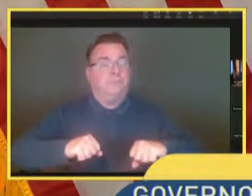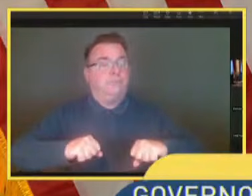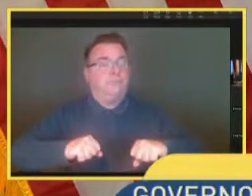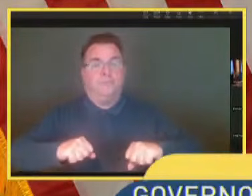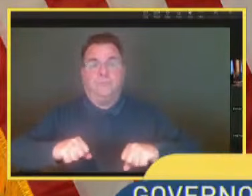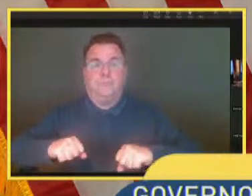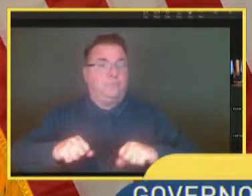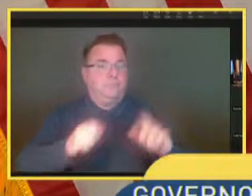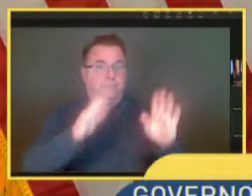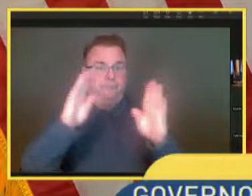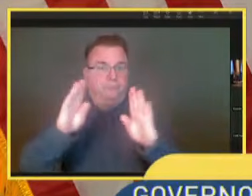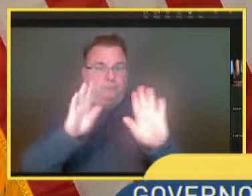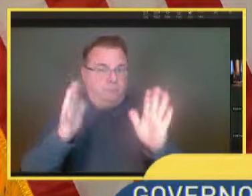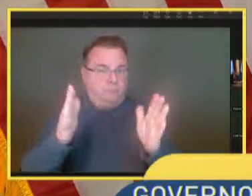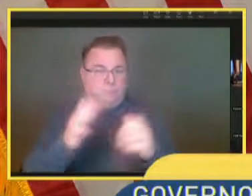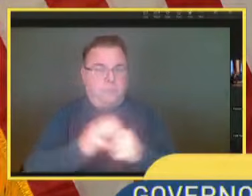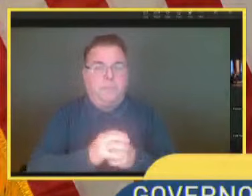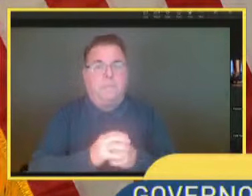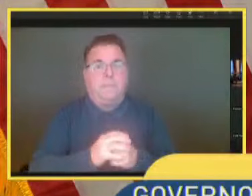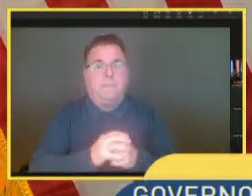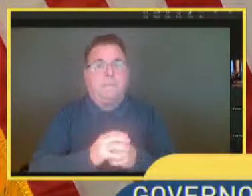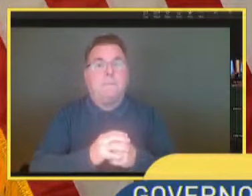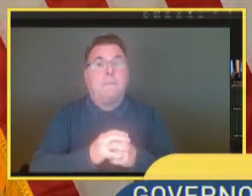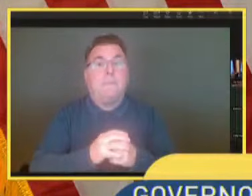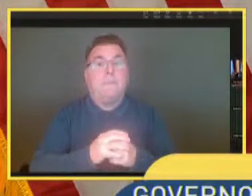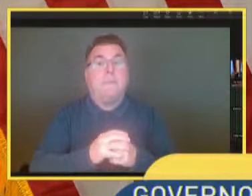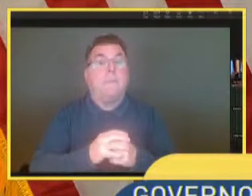that. And I think these lines of communication will be important.